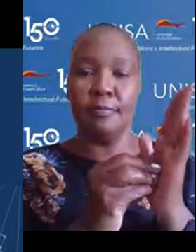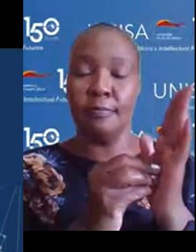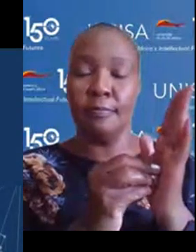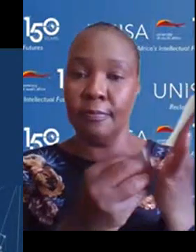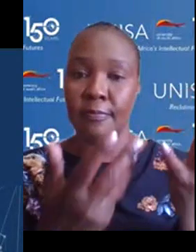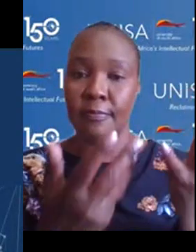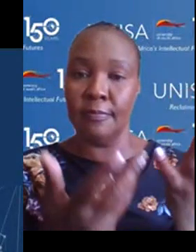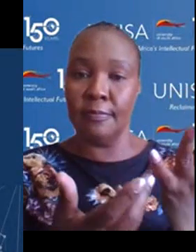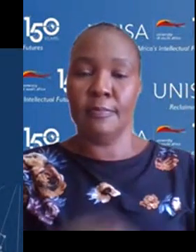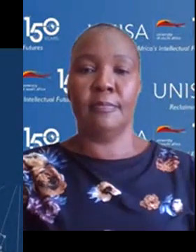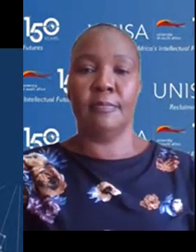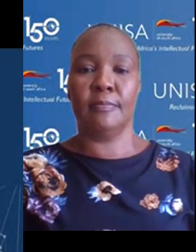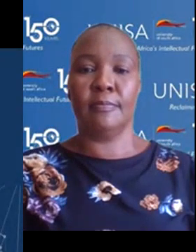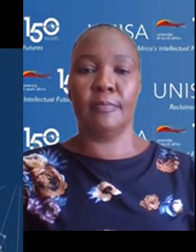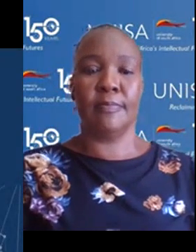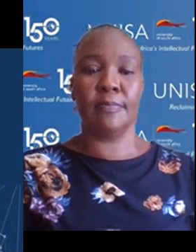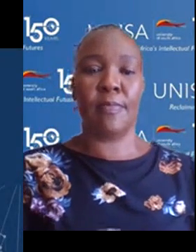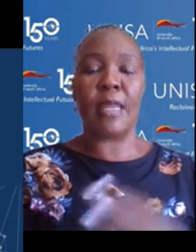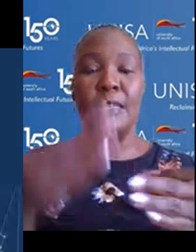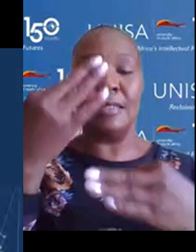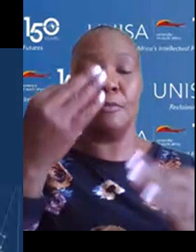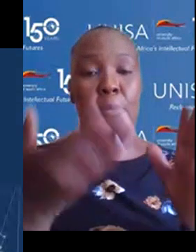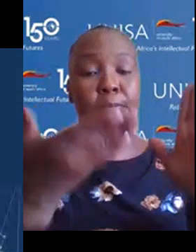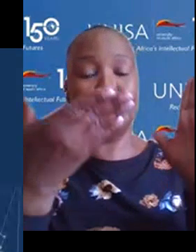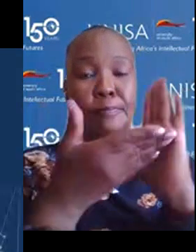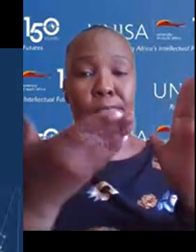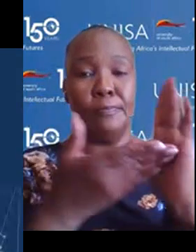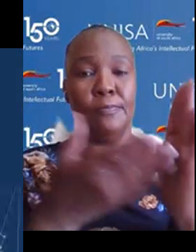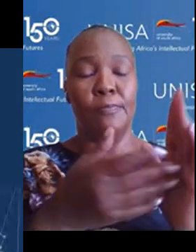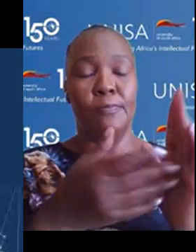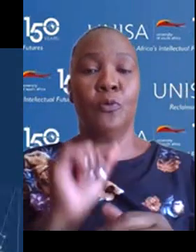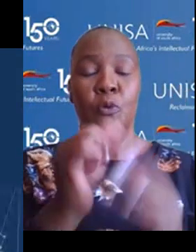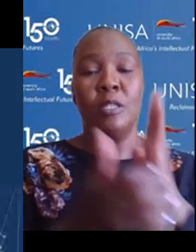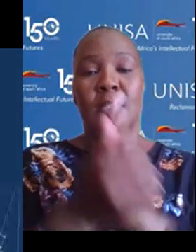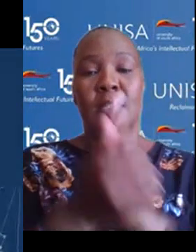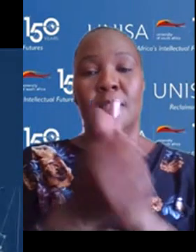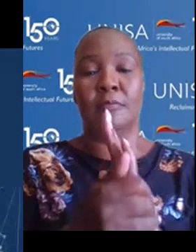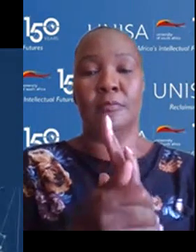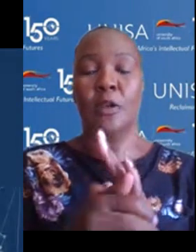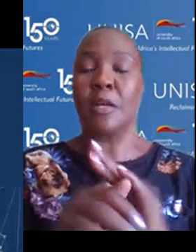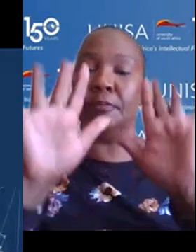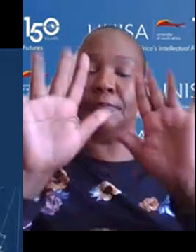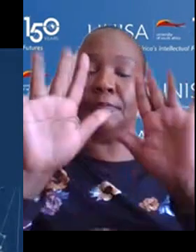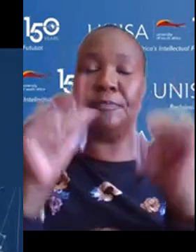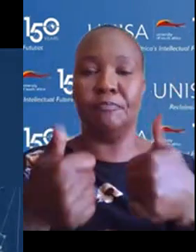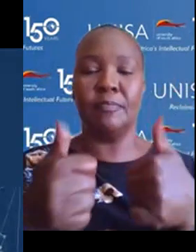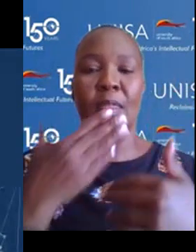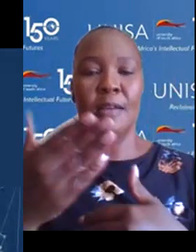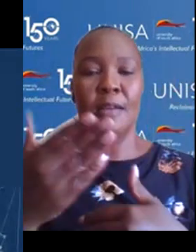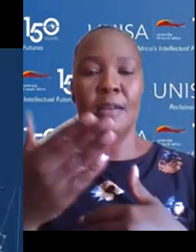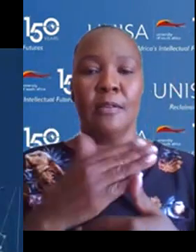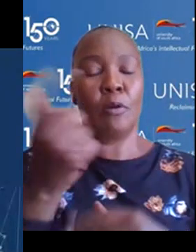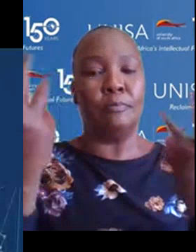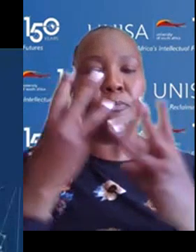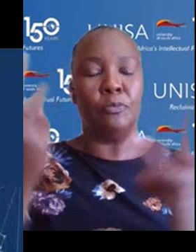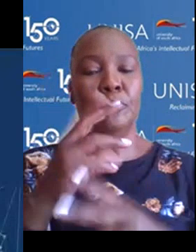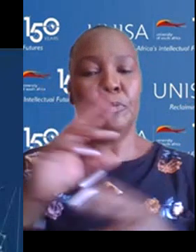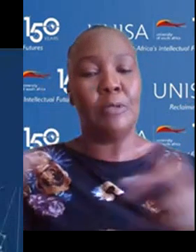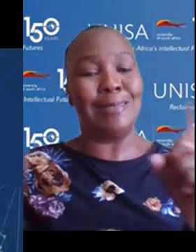The poll should be live on your side now, David. All right, fabulous. Thank you. Is everybody seeing the poll that's